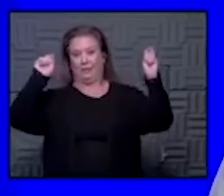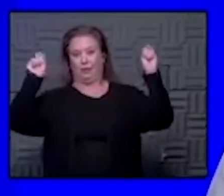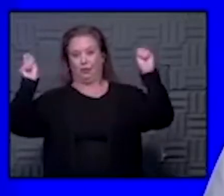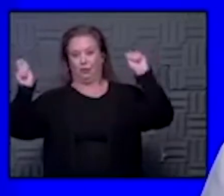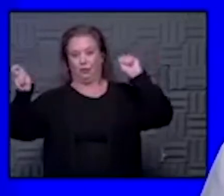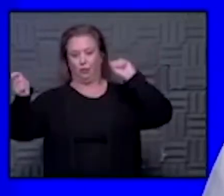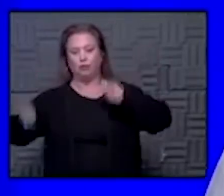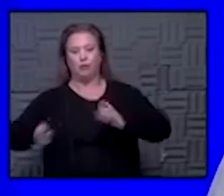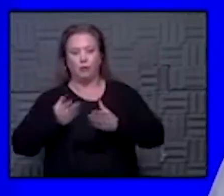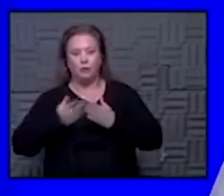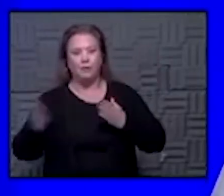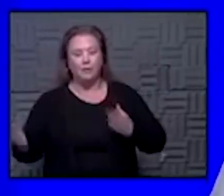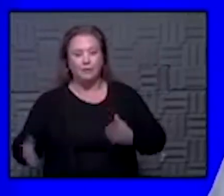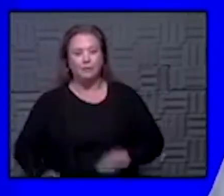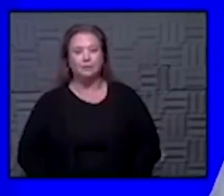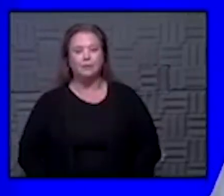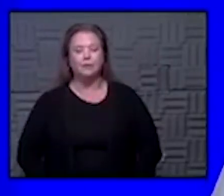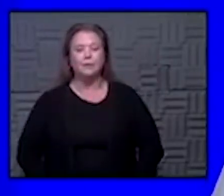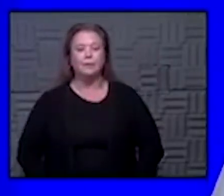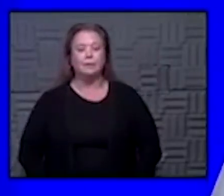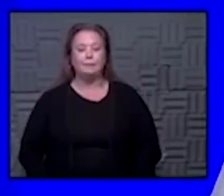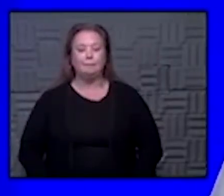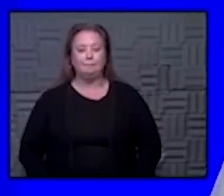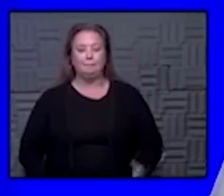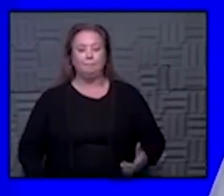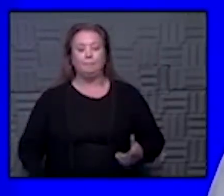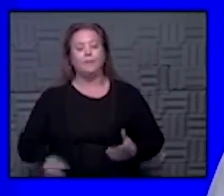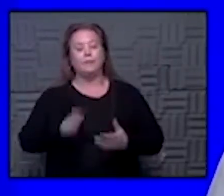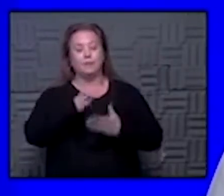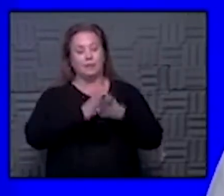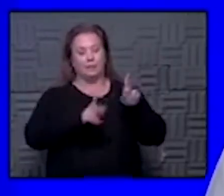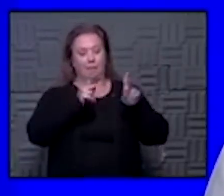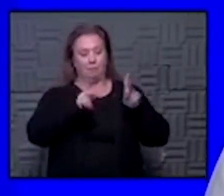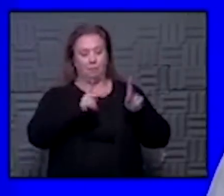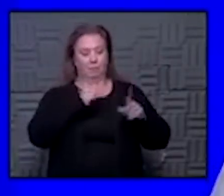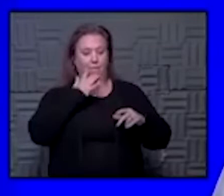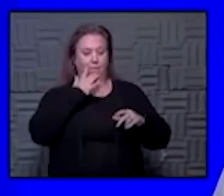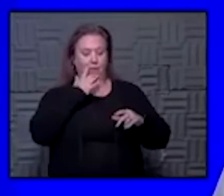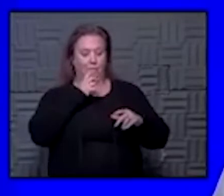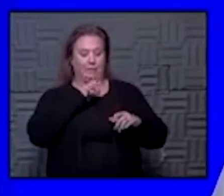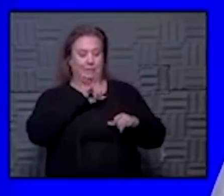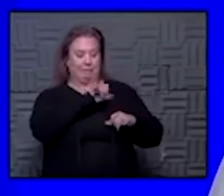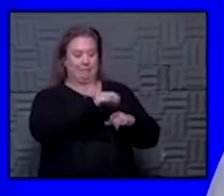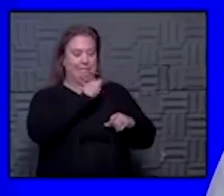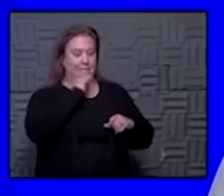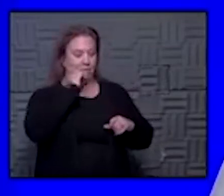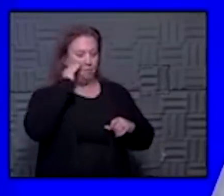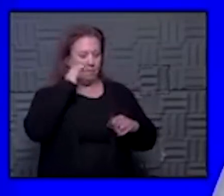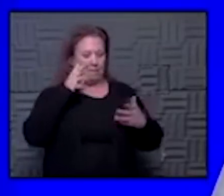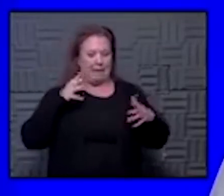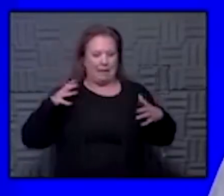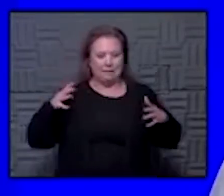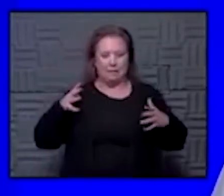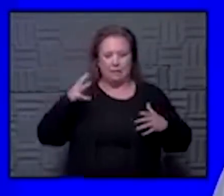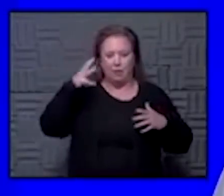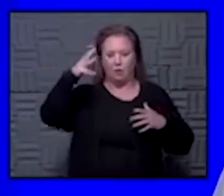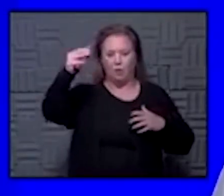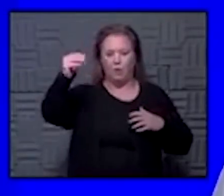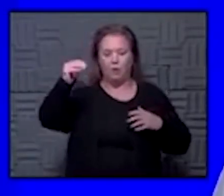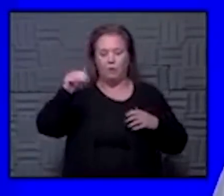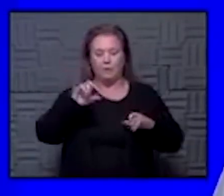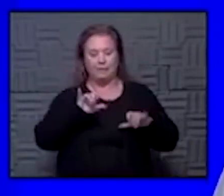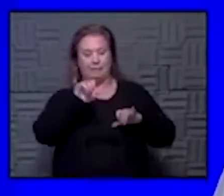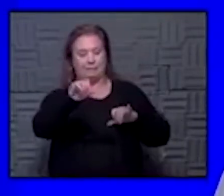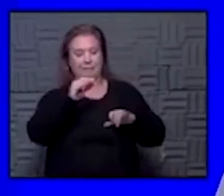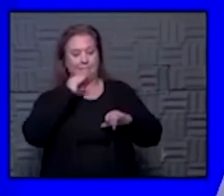things, and it is difficult. While some people would prefer not to go out because maybe they have anxiety about going out into public, and so the stay-at-home